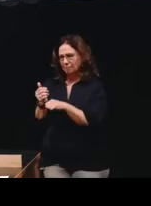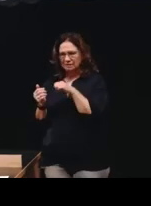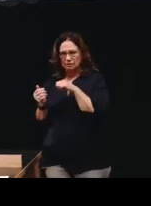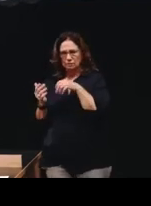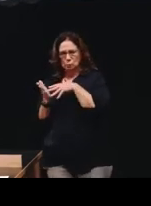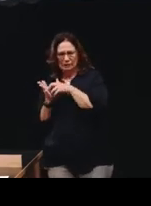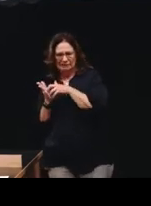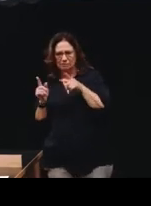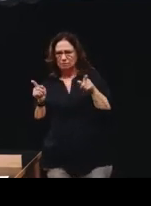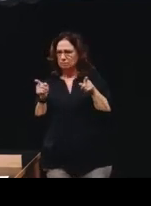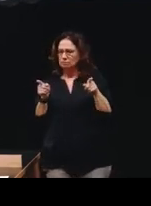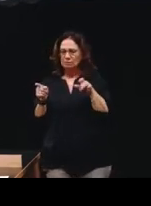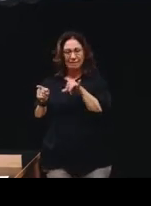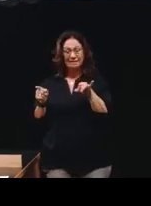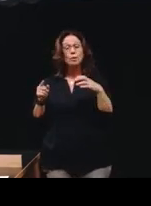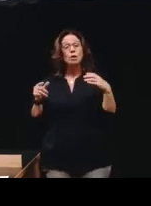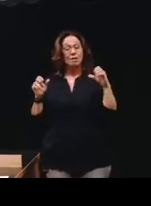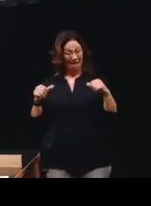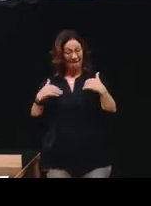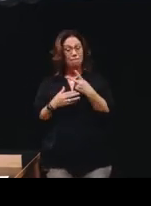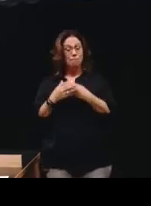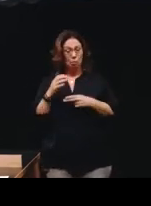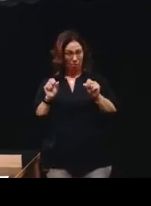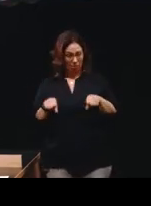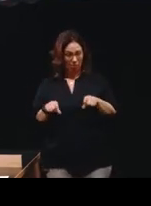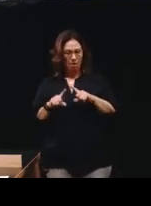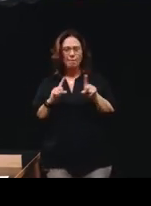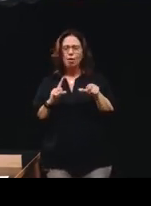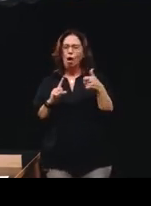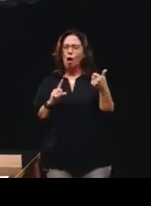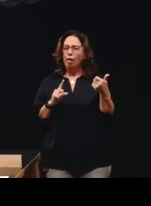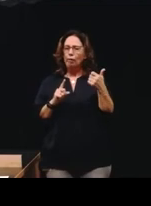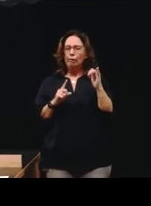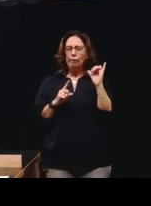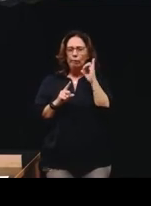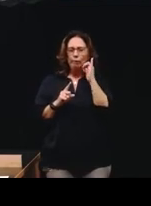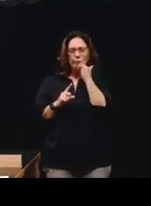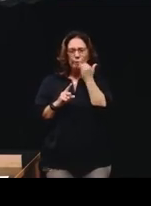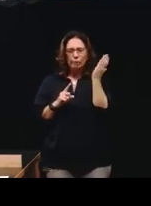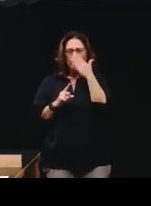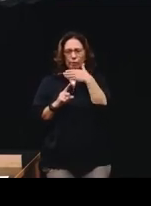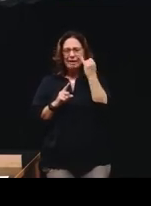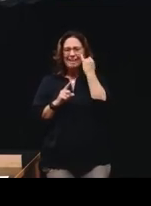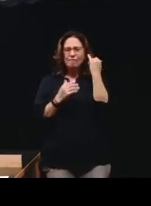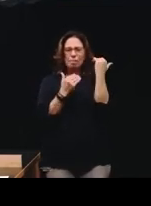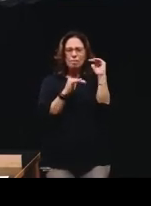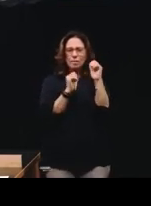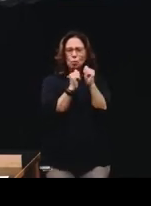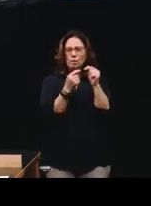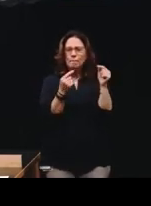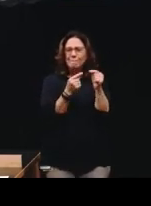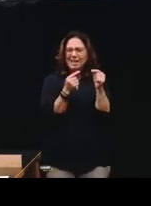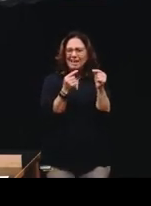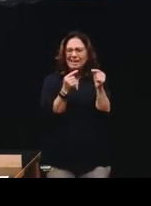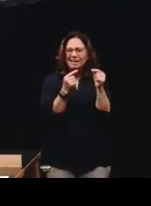limb weakness. They can coexist, but another pitfall is that an individual with pain-limited weakness is confused for